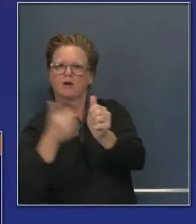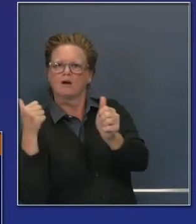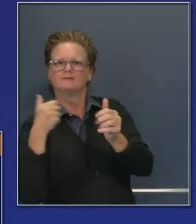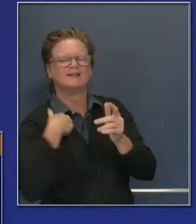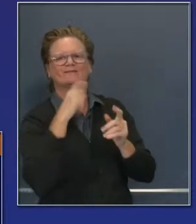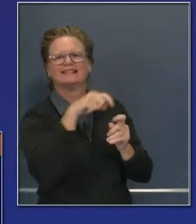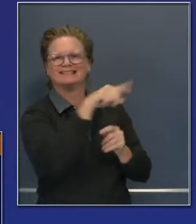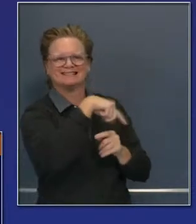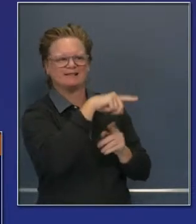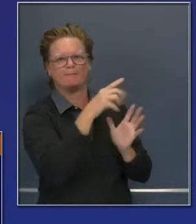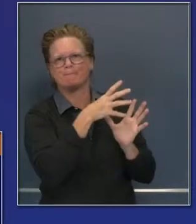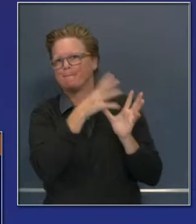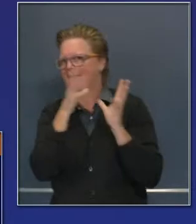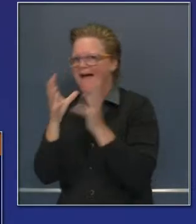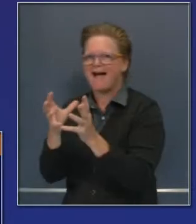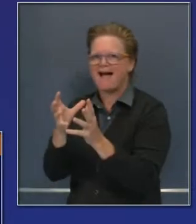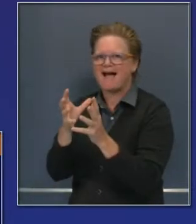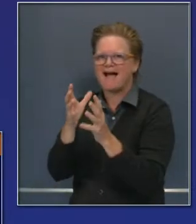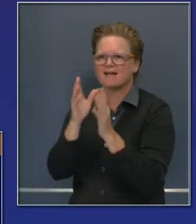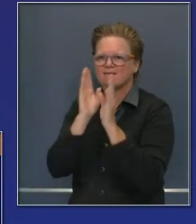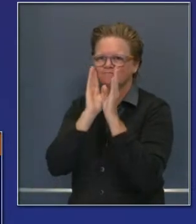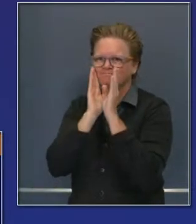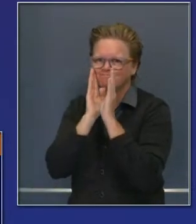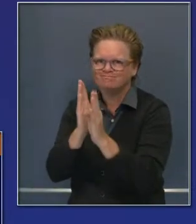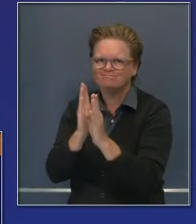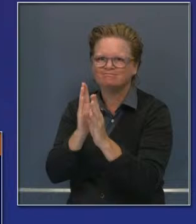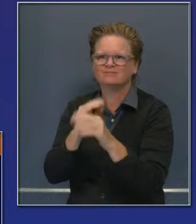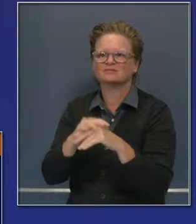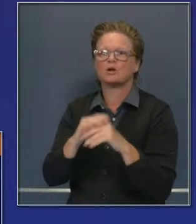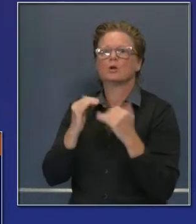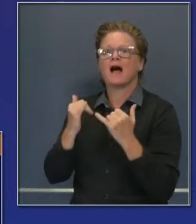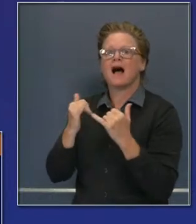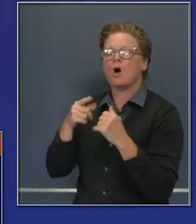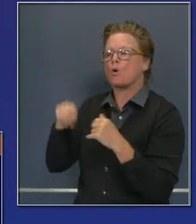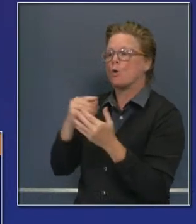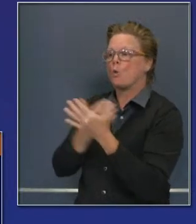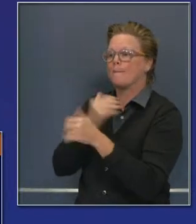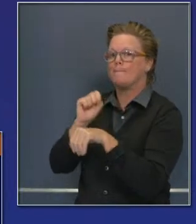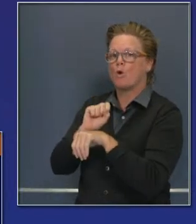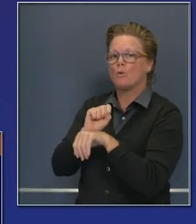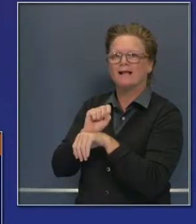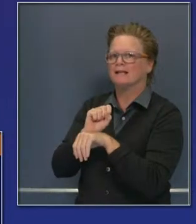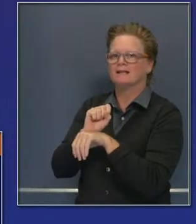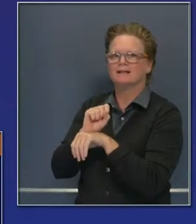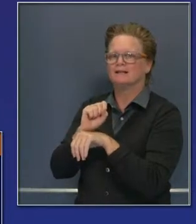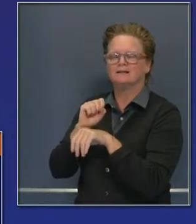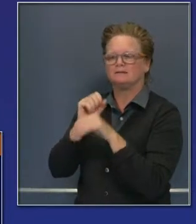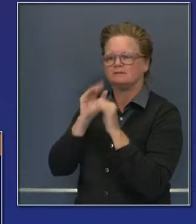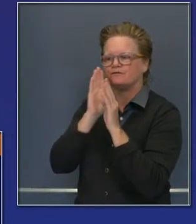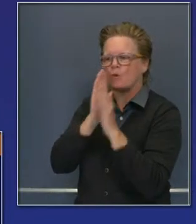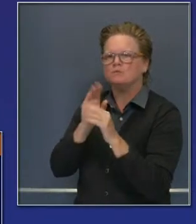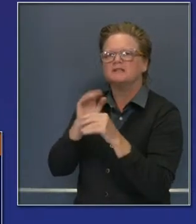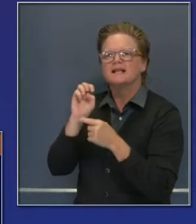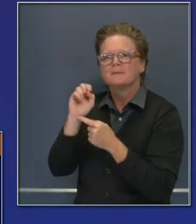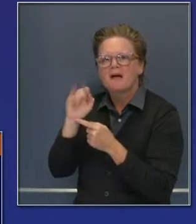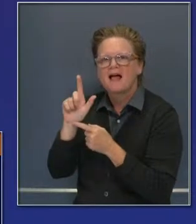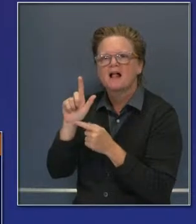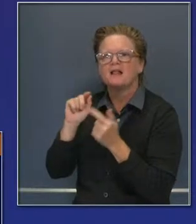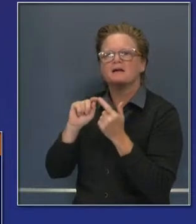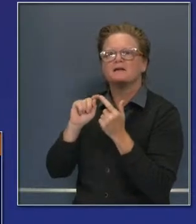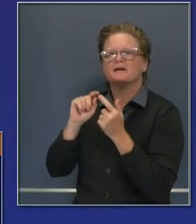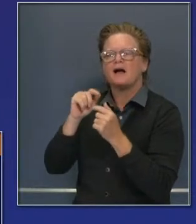most stubborn and I know frustrating for many of you trying to navigate this system. We're also focusing on our